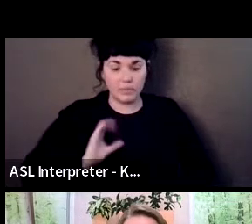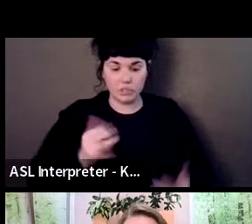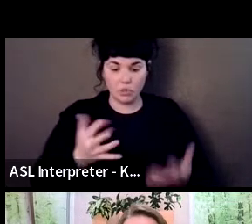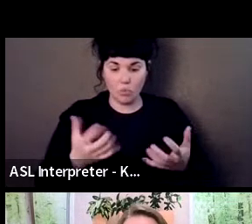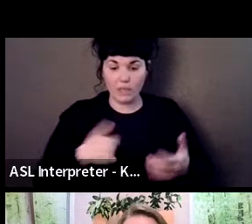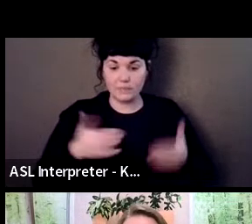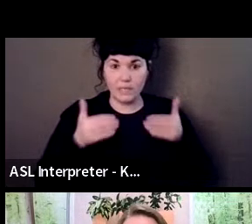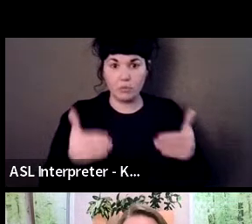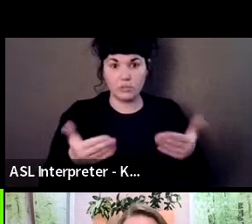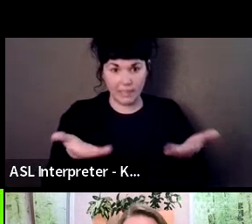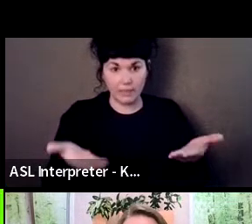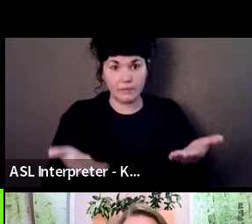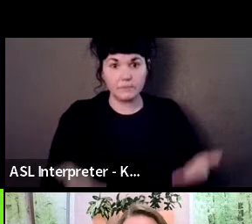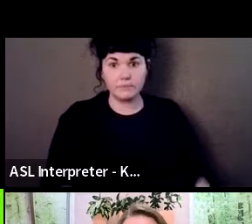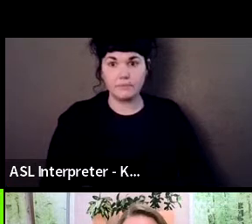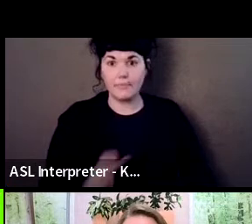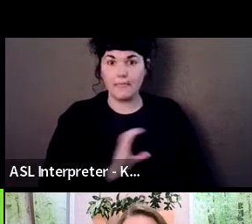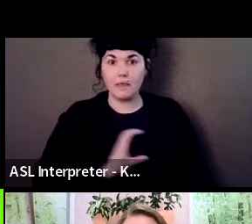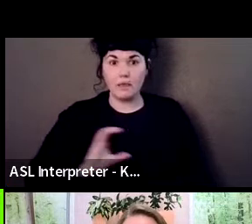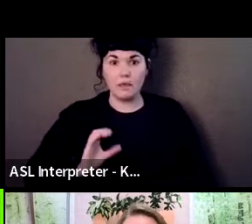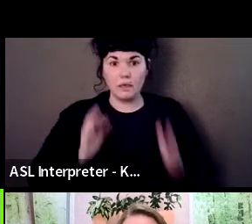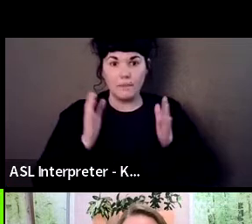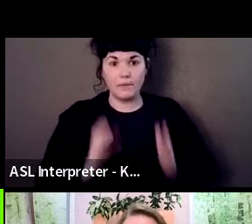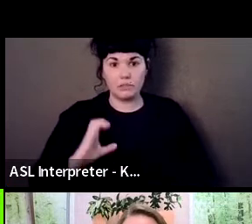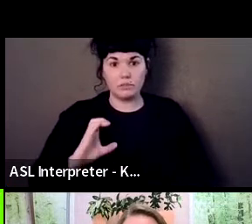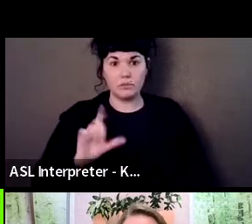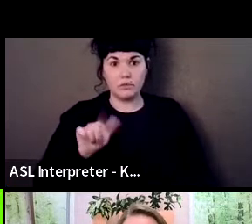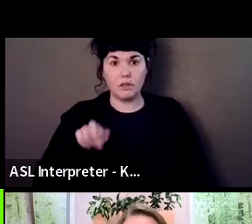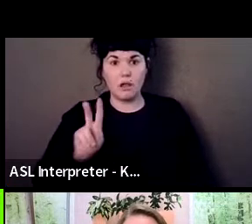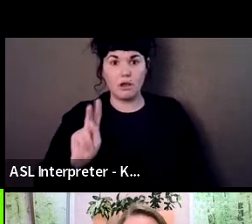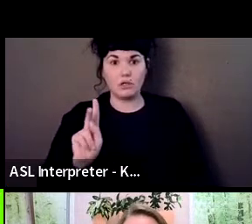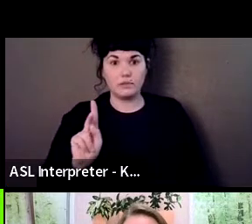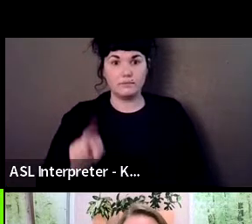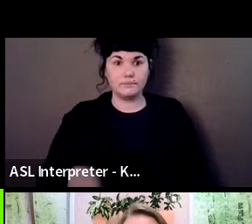proceed. Commissioner Clark.